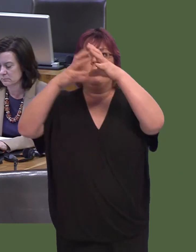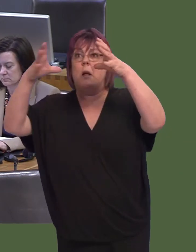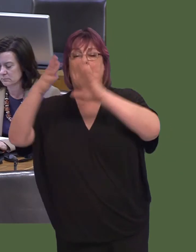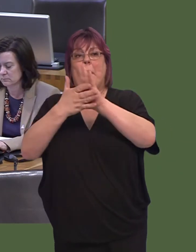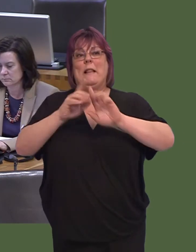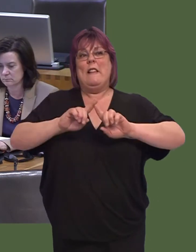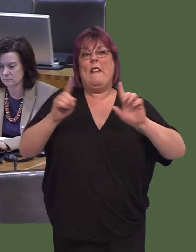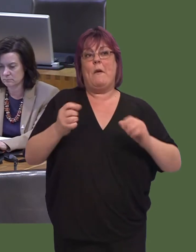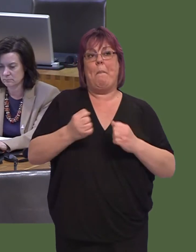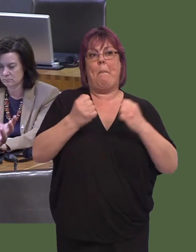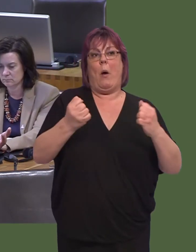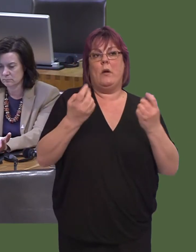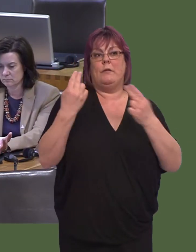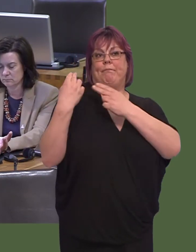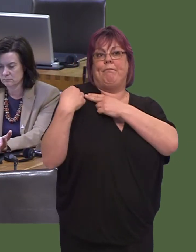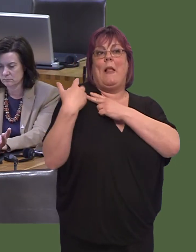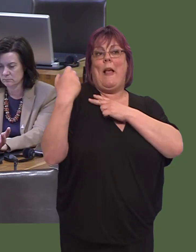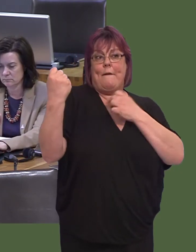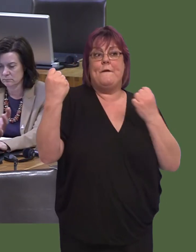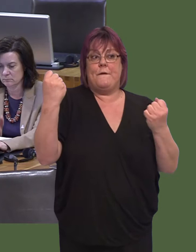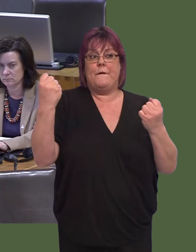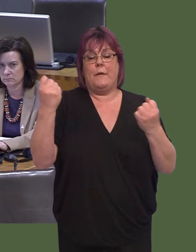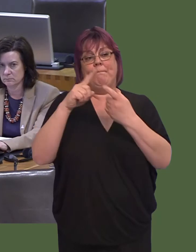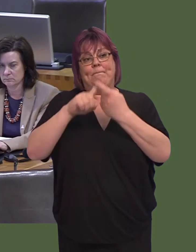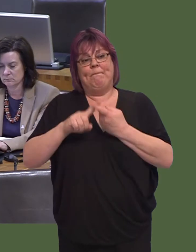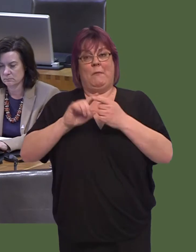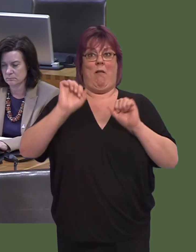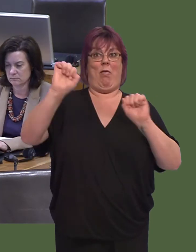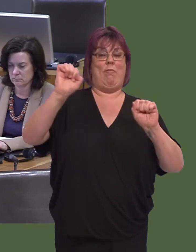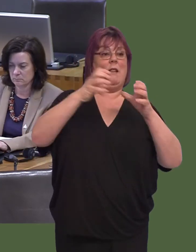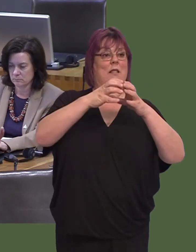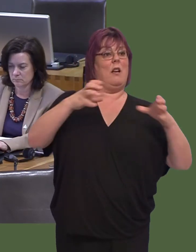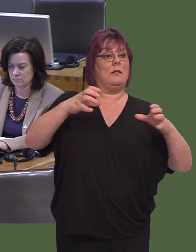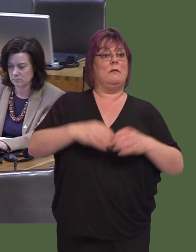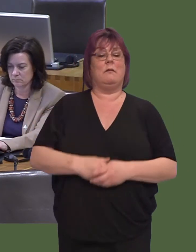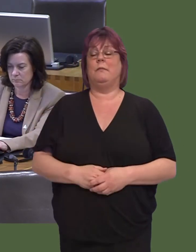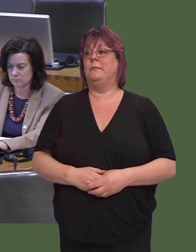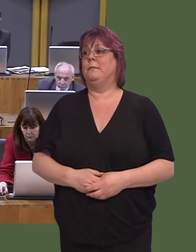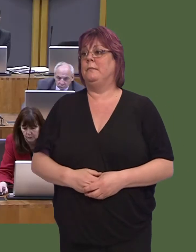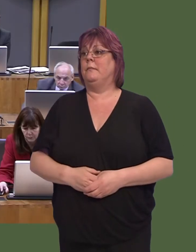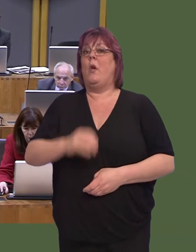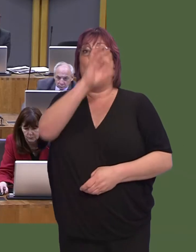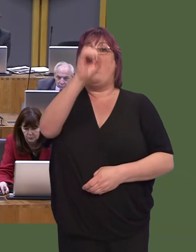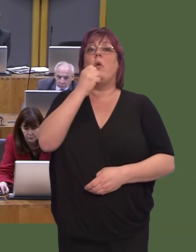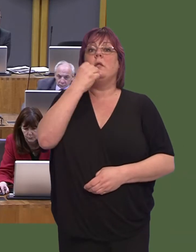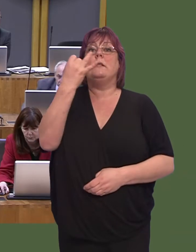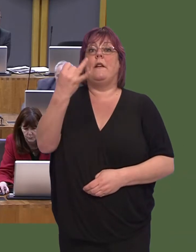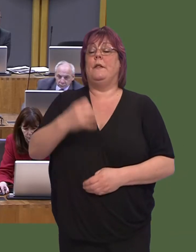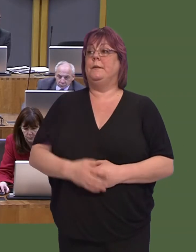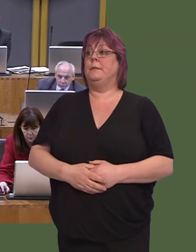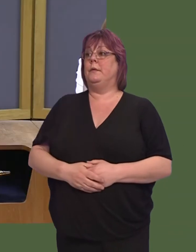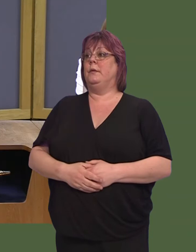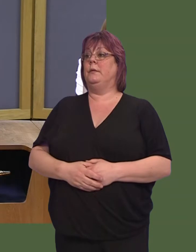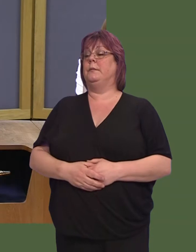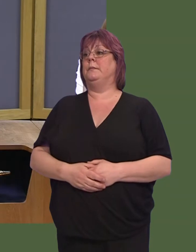size, to see what powers are appropriate for whatever size of community or town council there might be. Question 7,